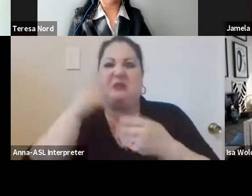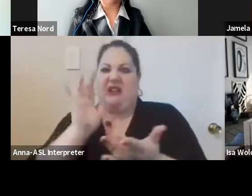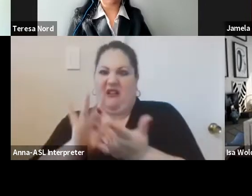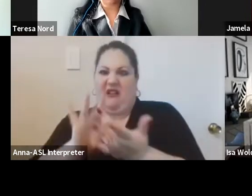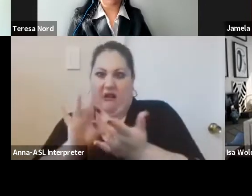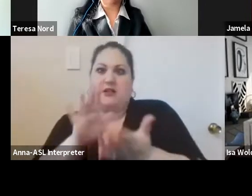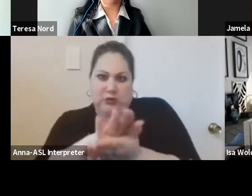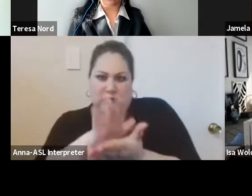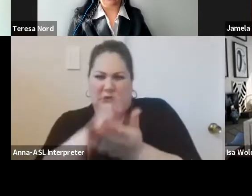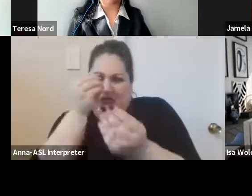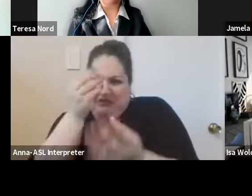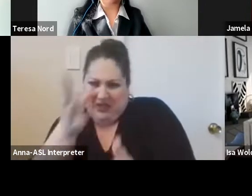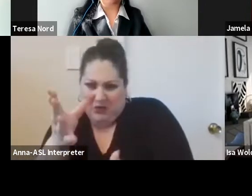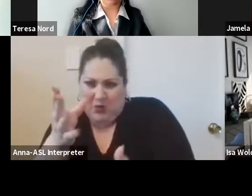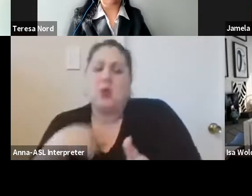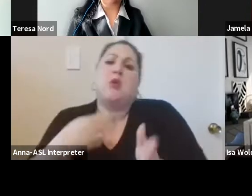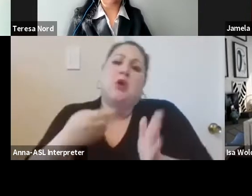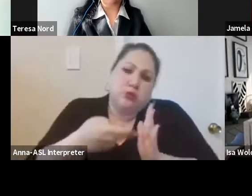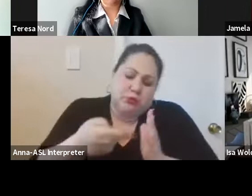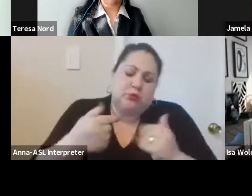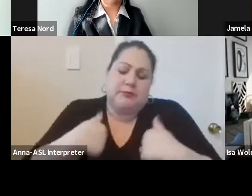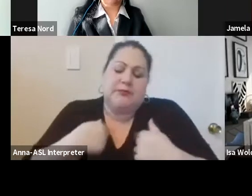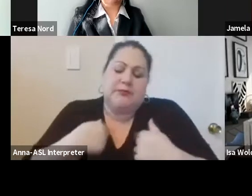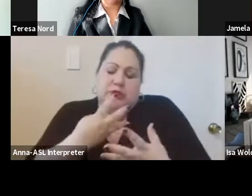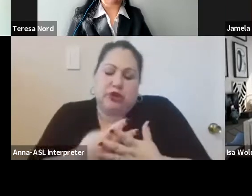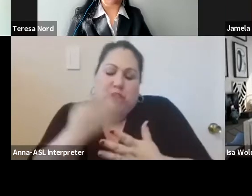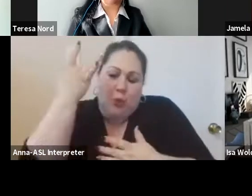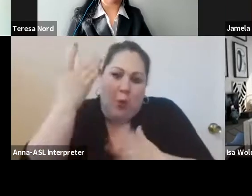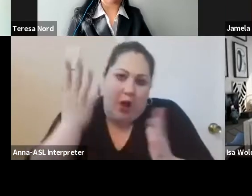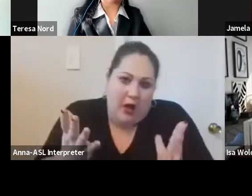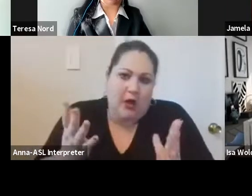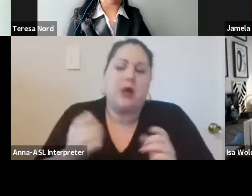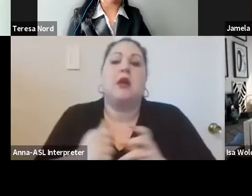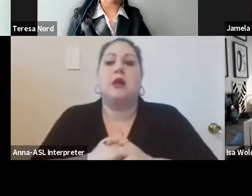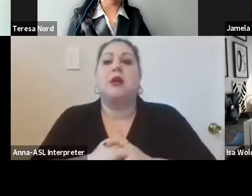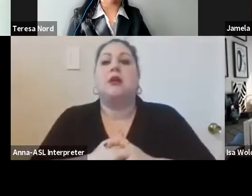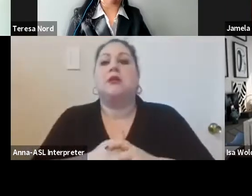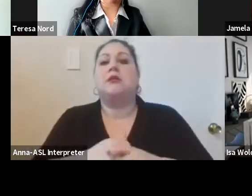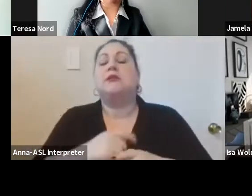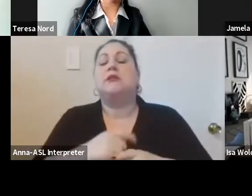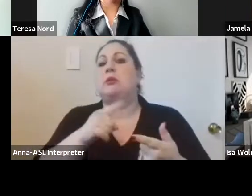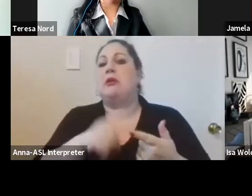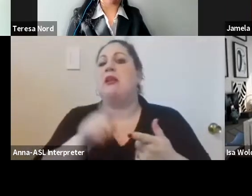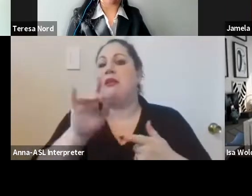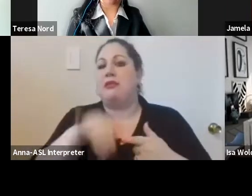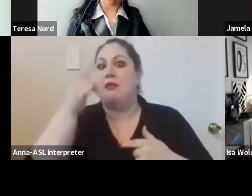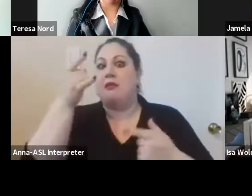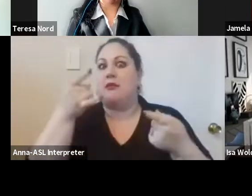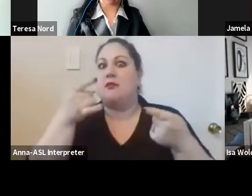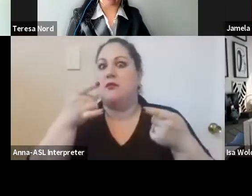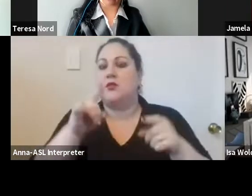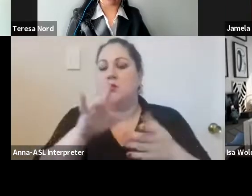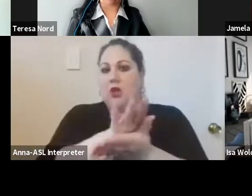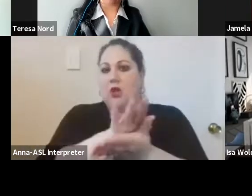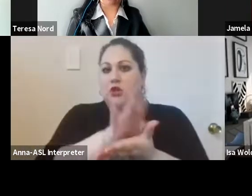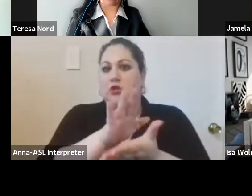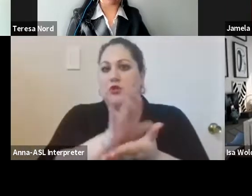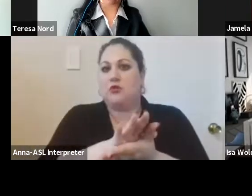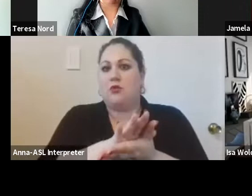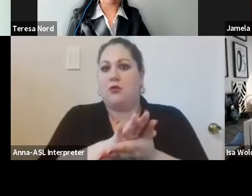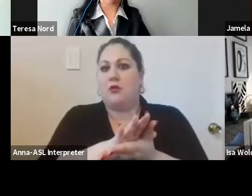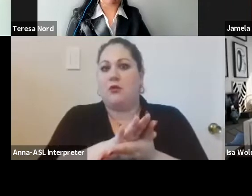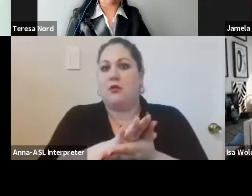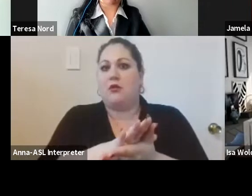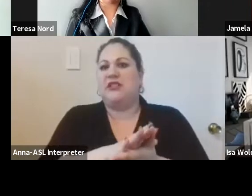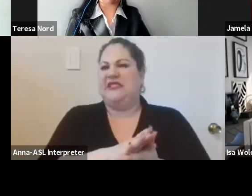about why I was in jail. And I believe that is when the school had flagged child